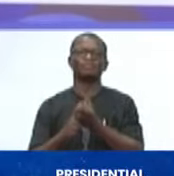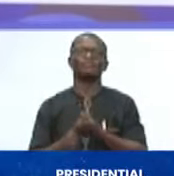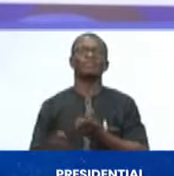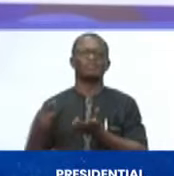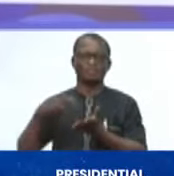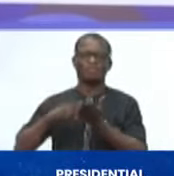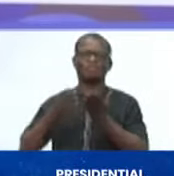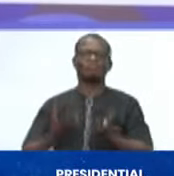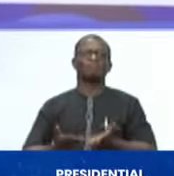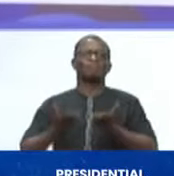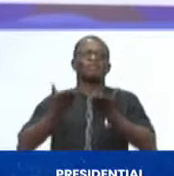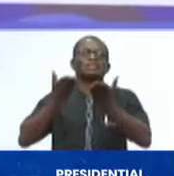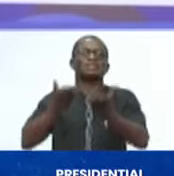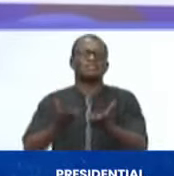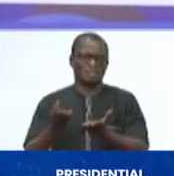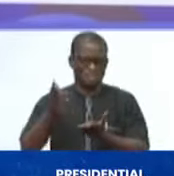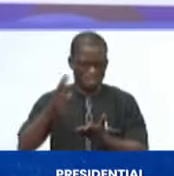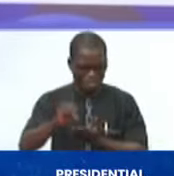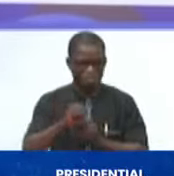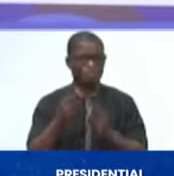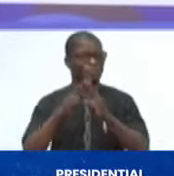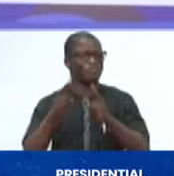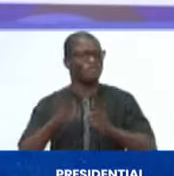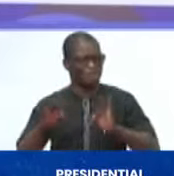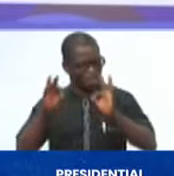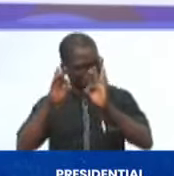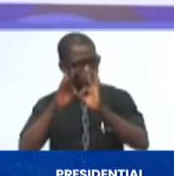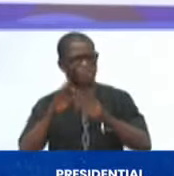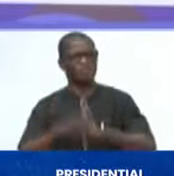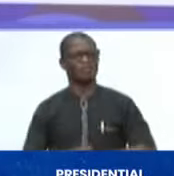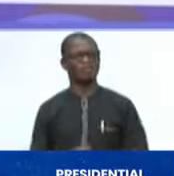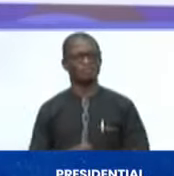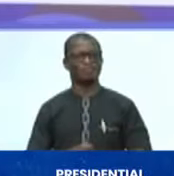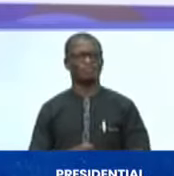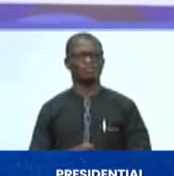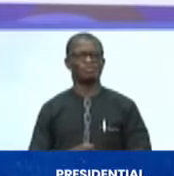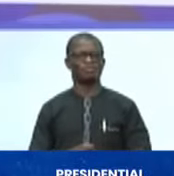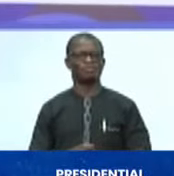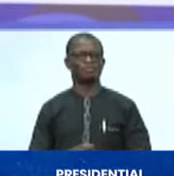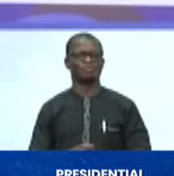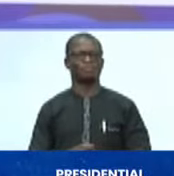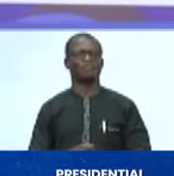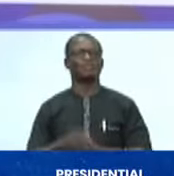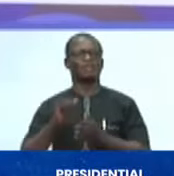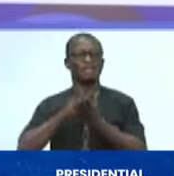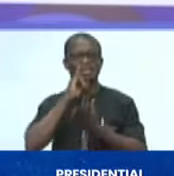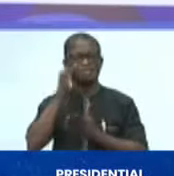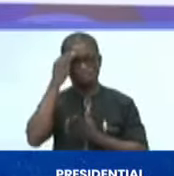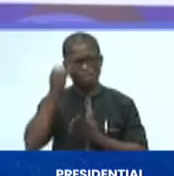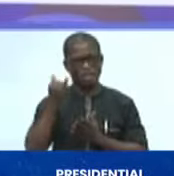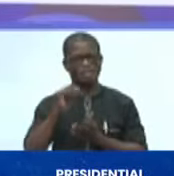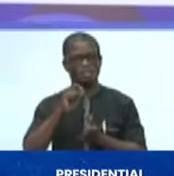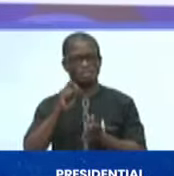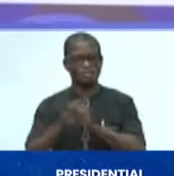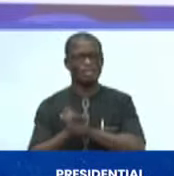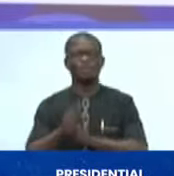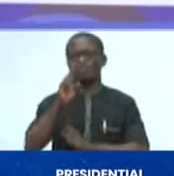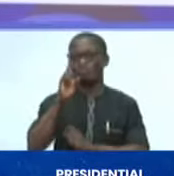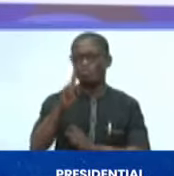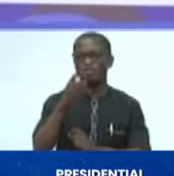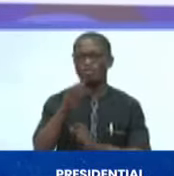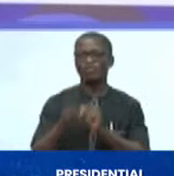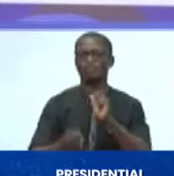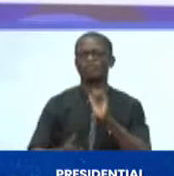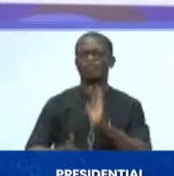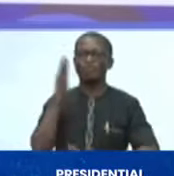represent them. We're going to revisit it. It's very important. Bangladesh did it. That's how they changed. One of the fastest